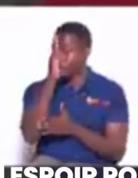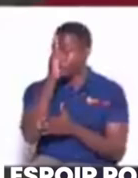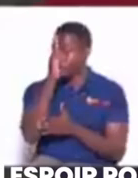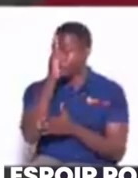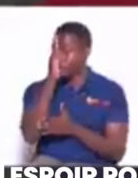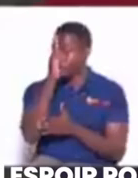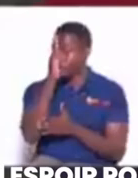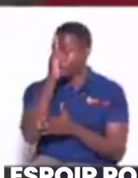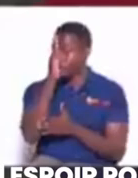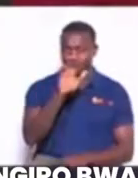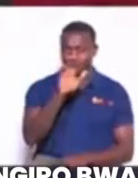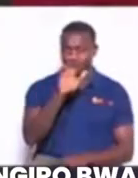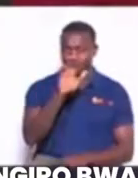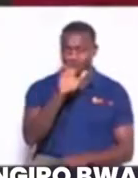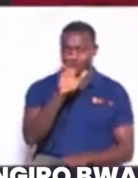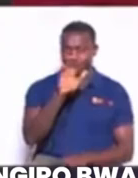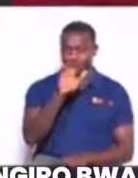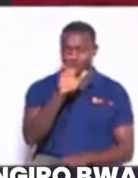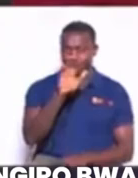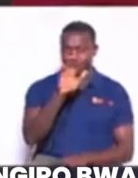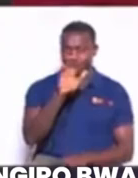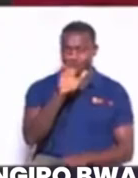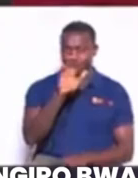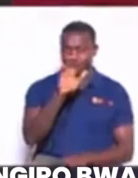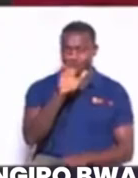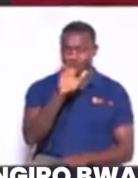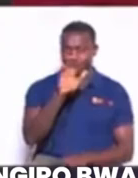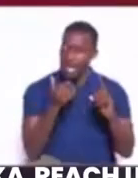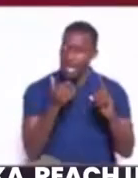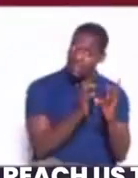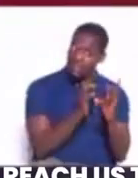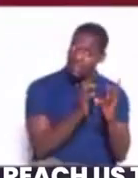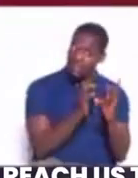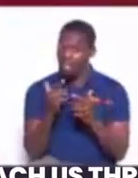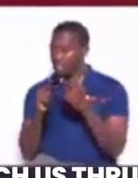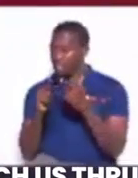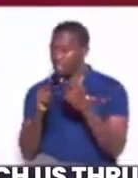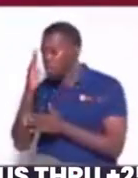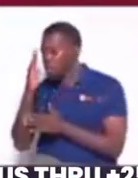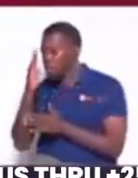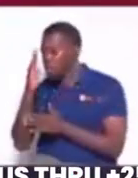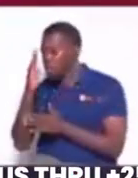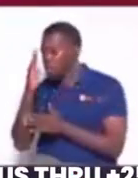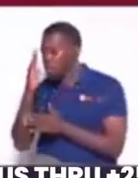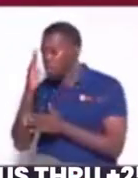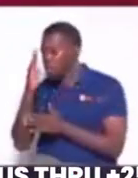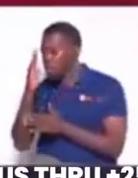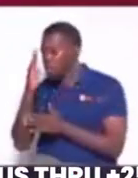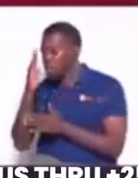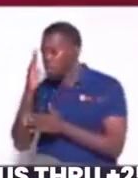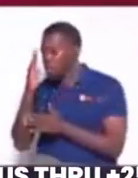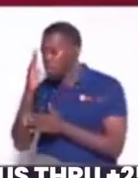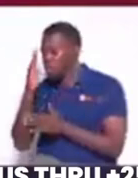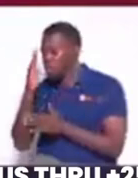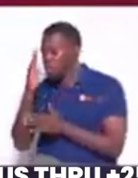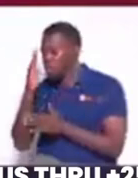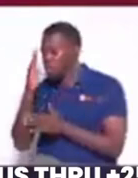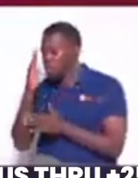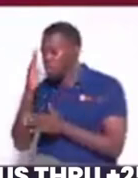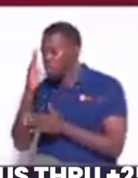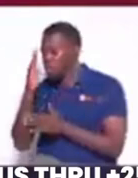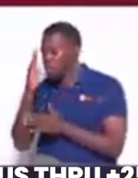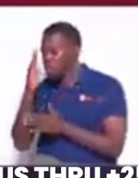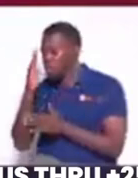people that say, oh, I follow Jesus, but I don't have to worry about God's law. 1 John chapter 3, verse 4. Whoever